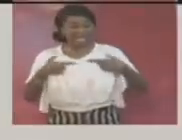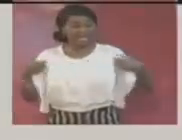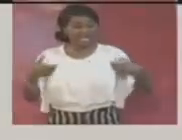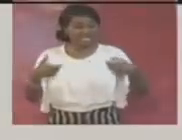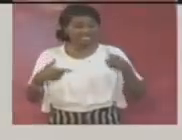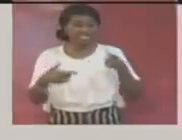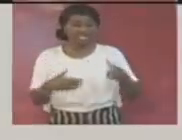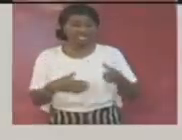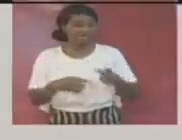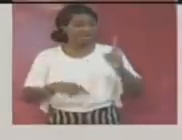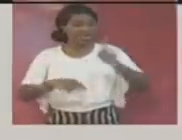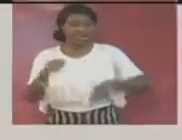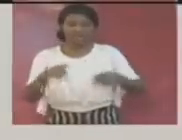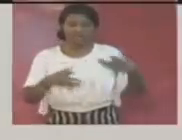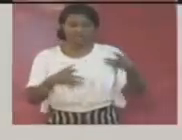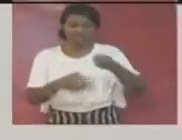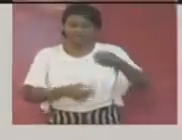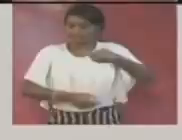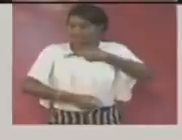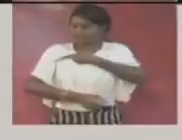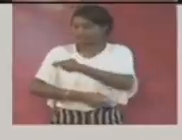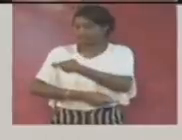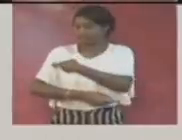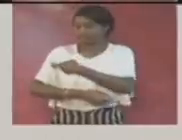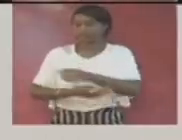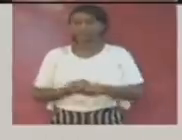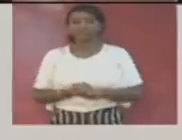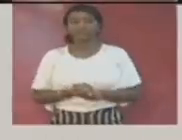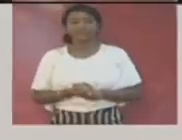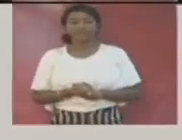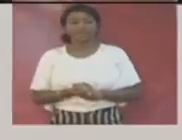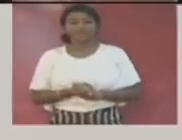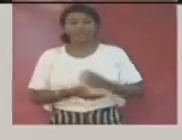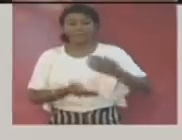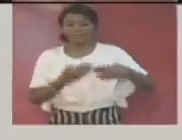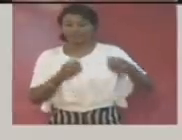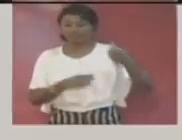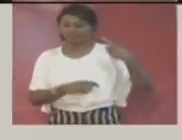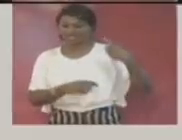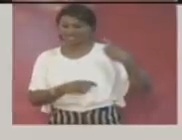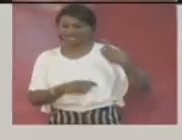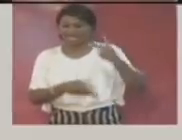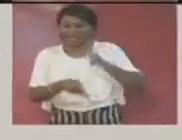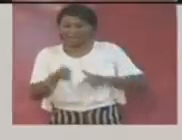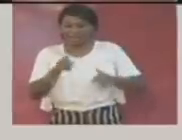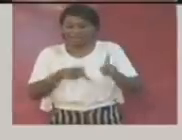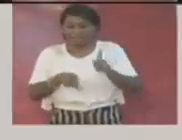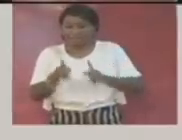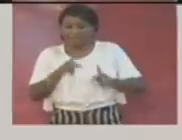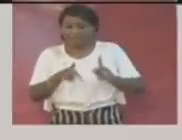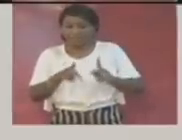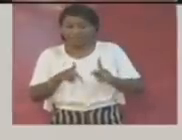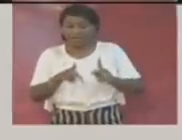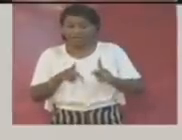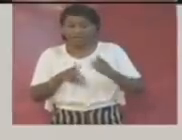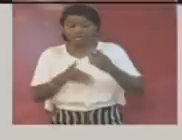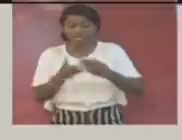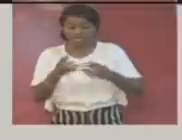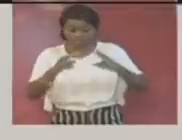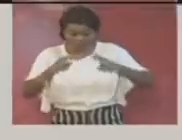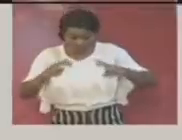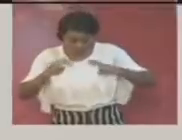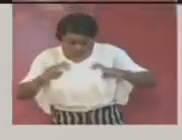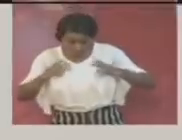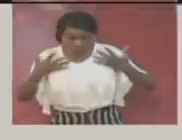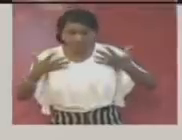particular vaccine, should not take it. What we have seen over the last couple of weeks is that some research has been